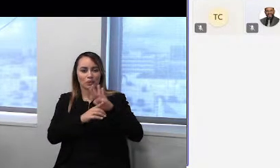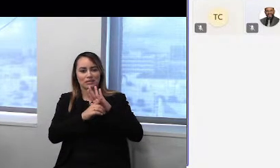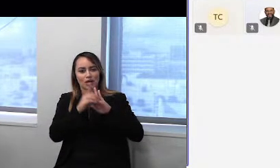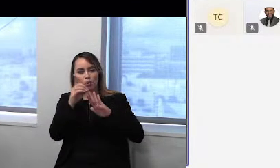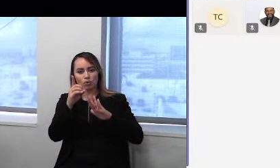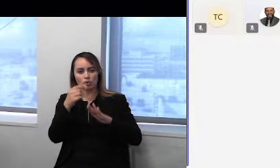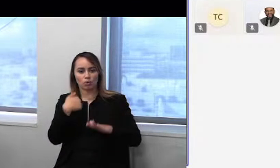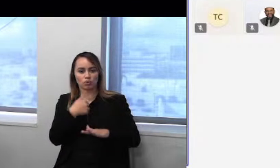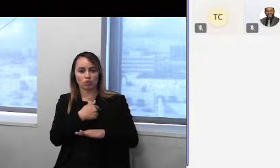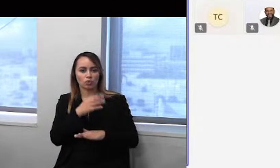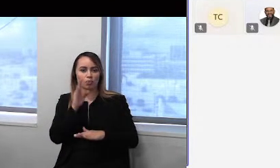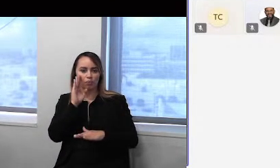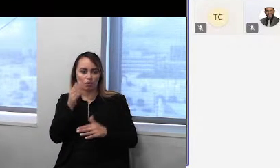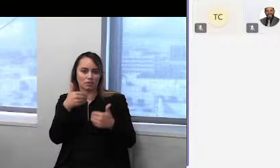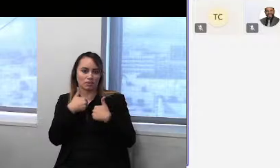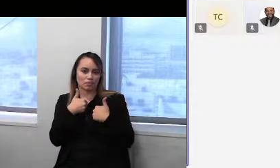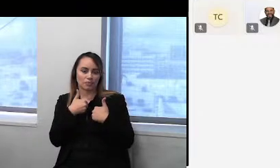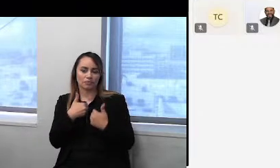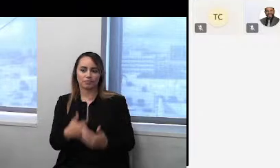I'm talking.